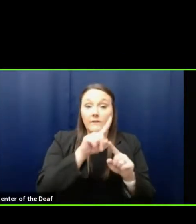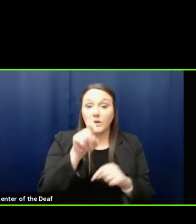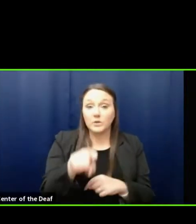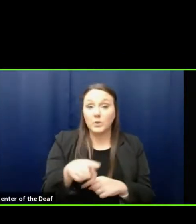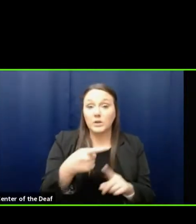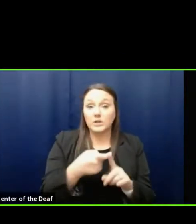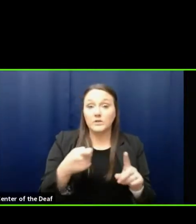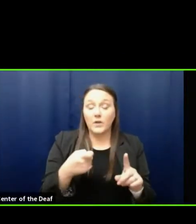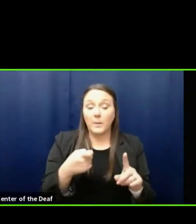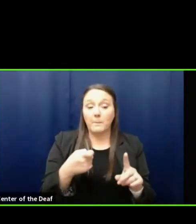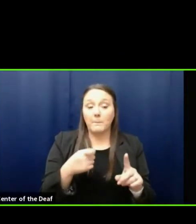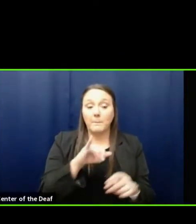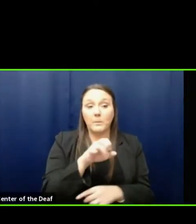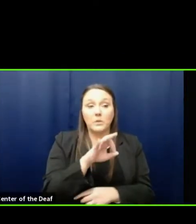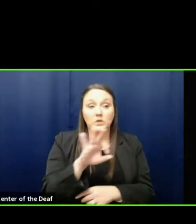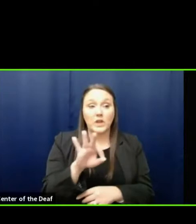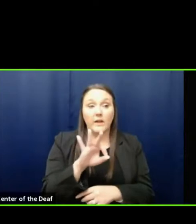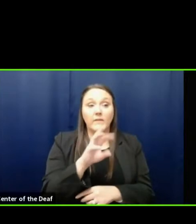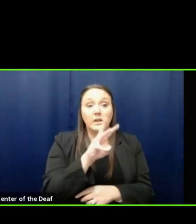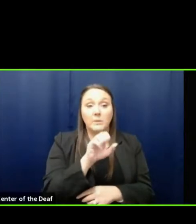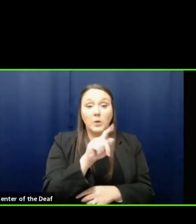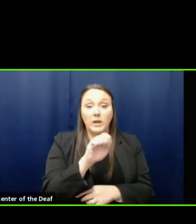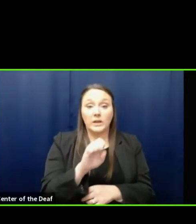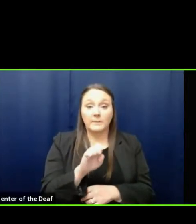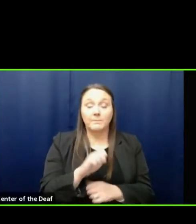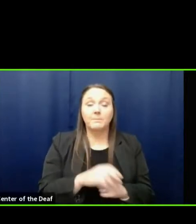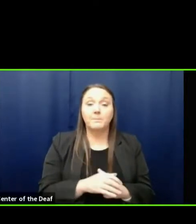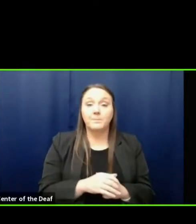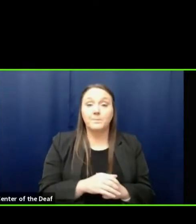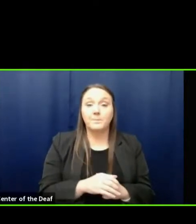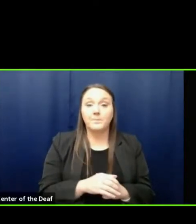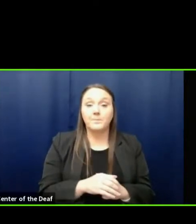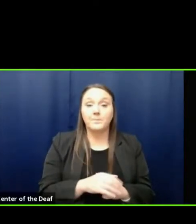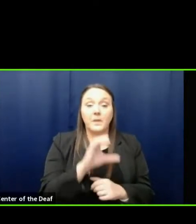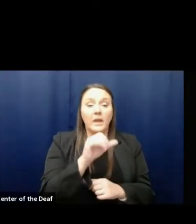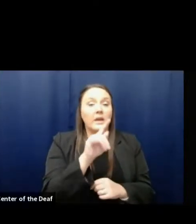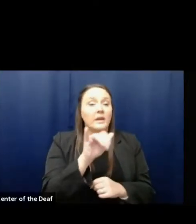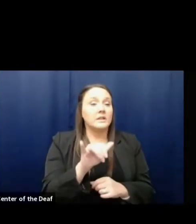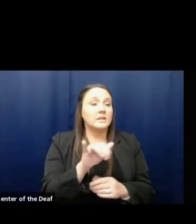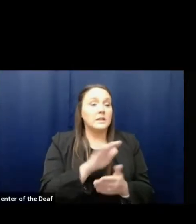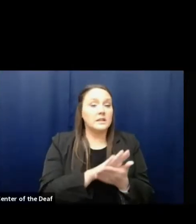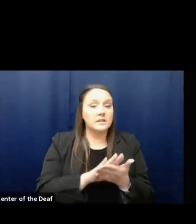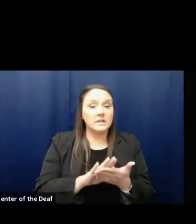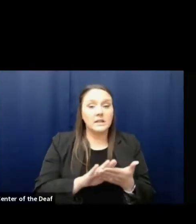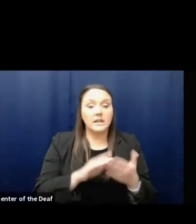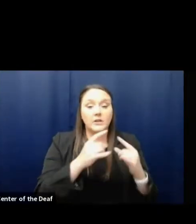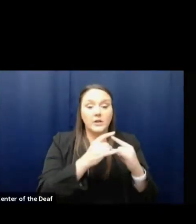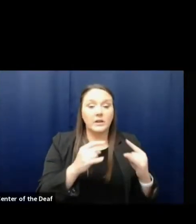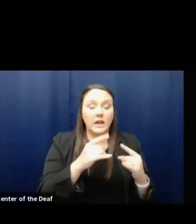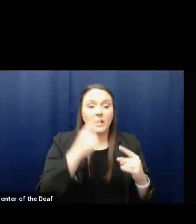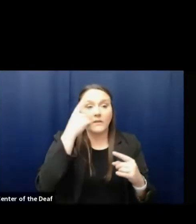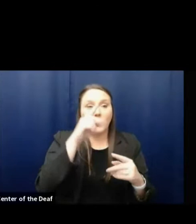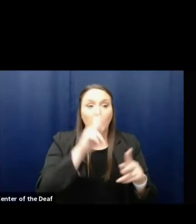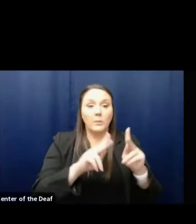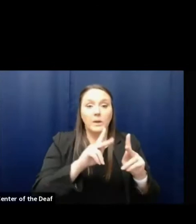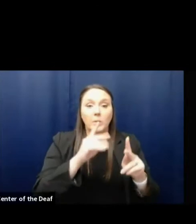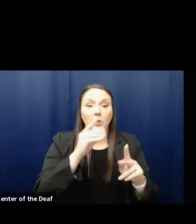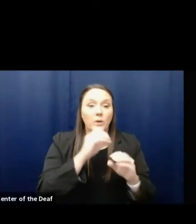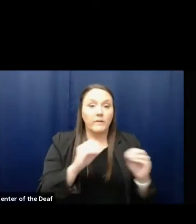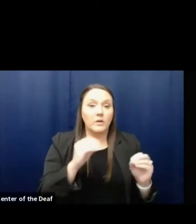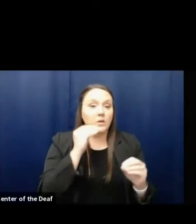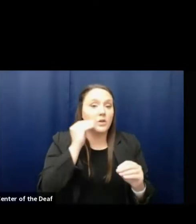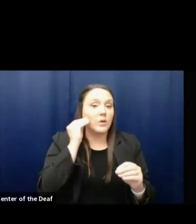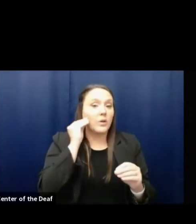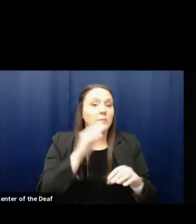is from Jeff with WATE. The city is clearing out a camp for folks experiencing homelessness on